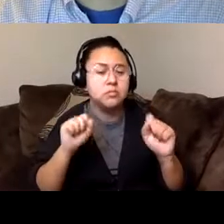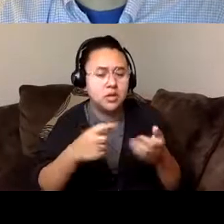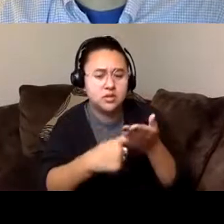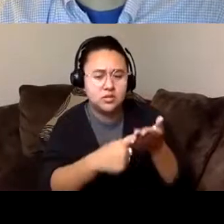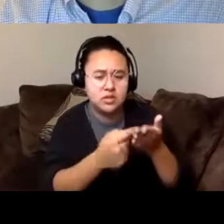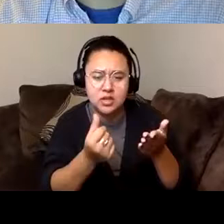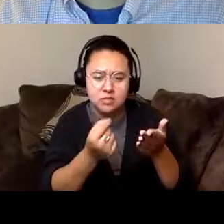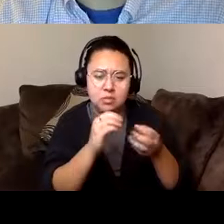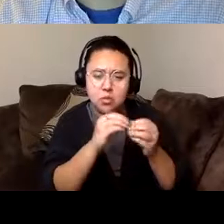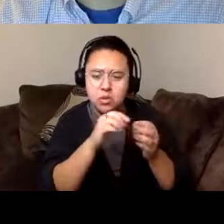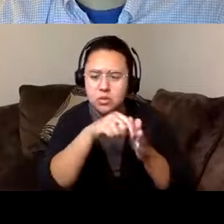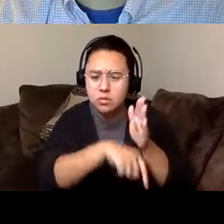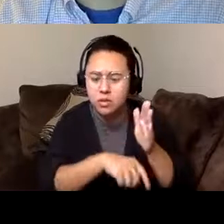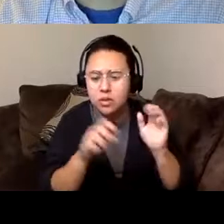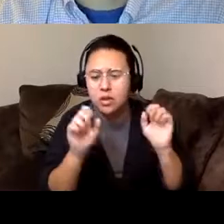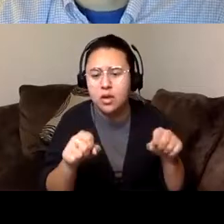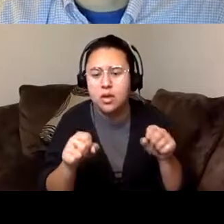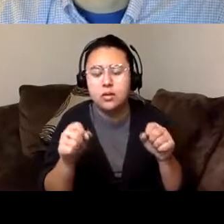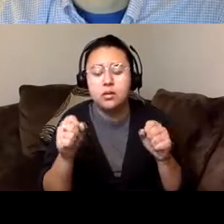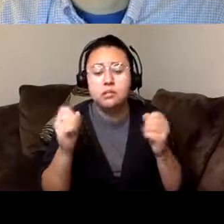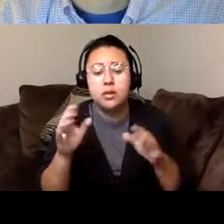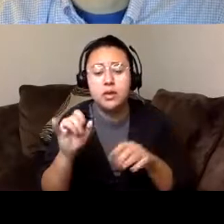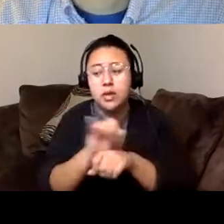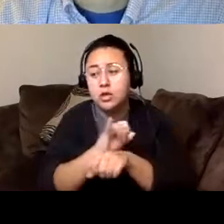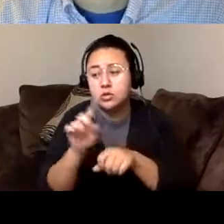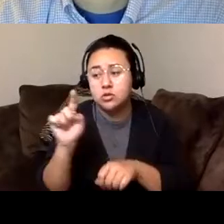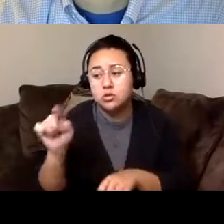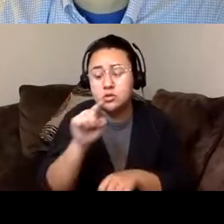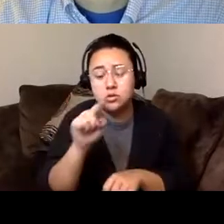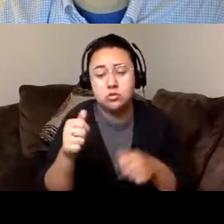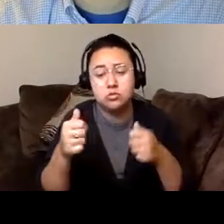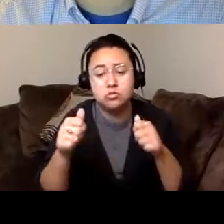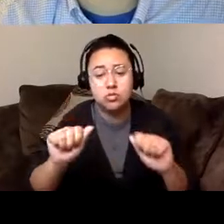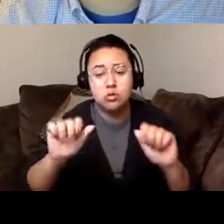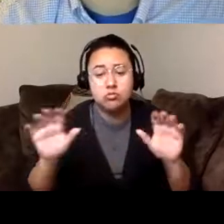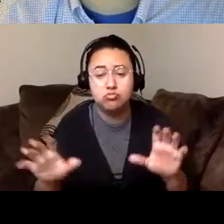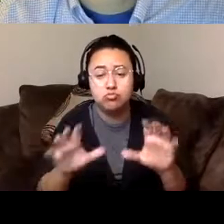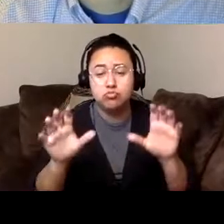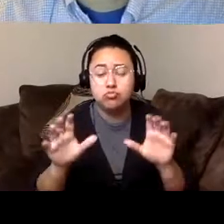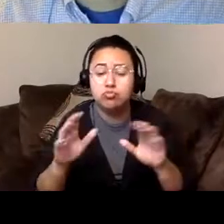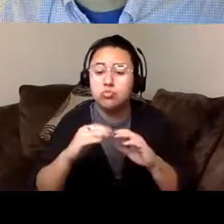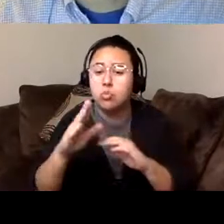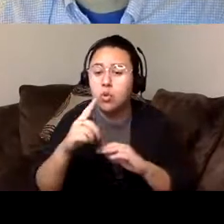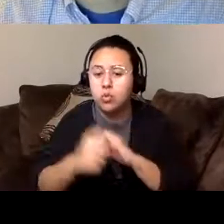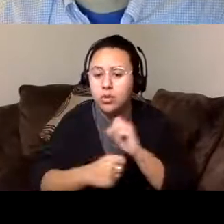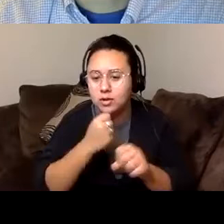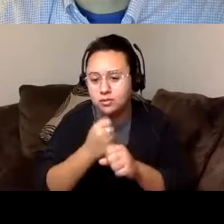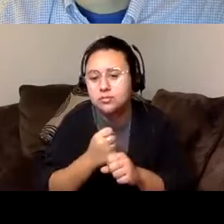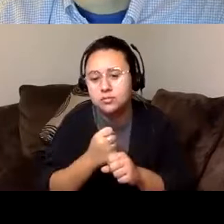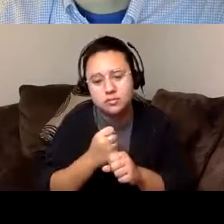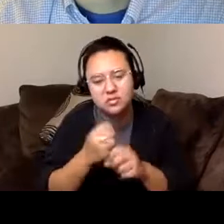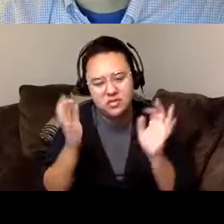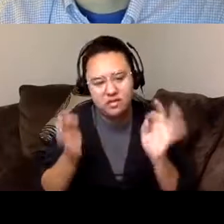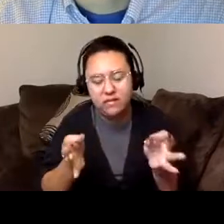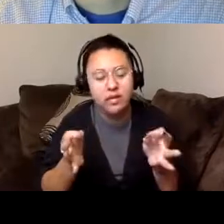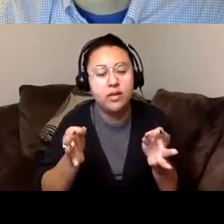bit about this, but a lot of industries, you know, are pushing to, it's definitely more than a year. And I think there's